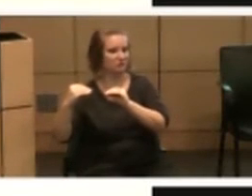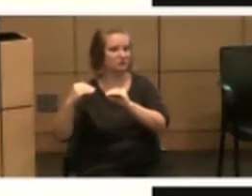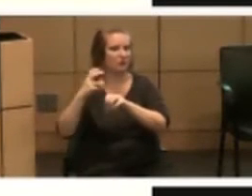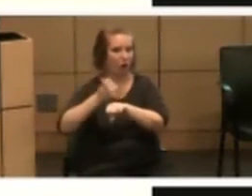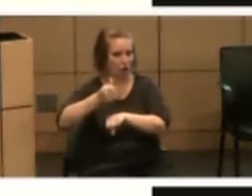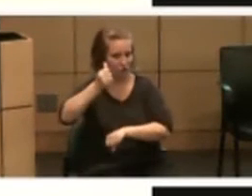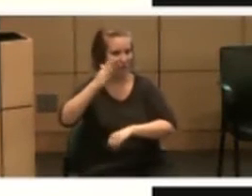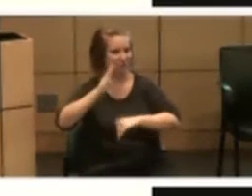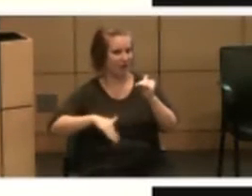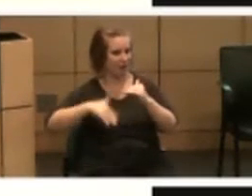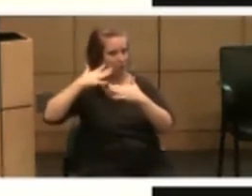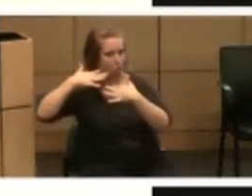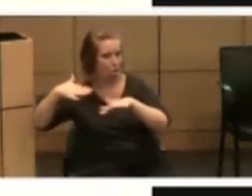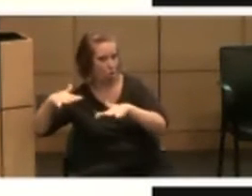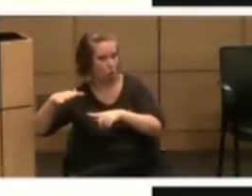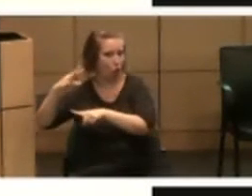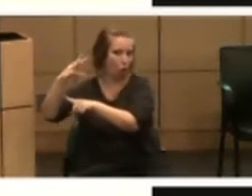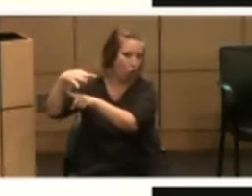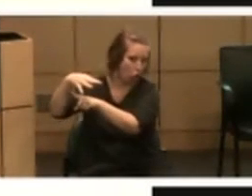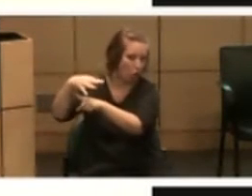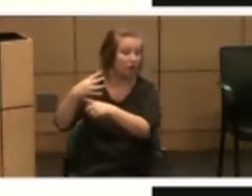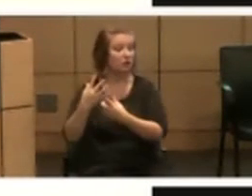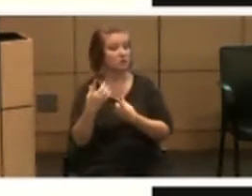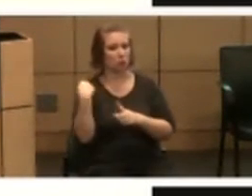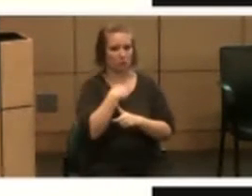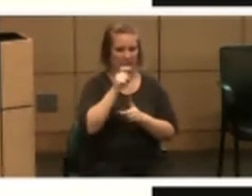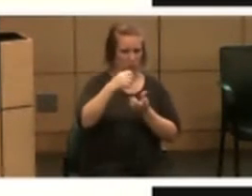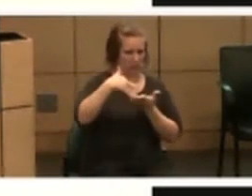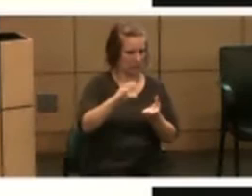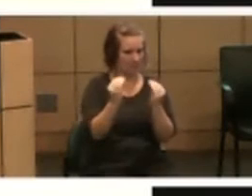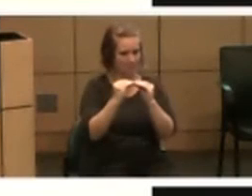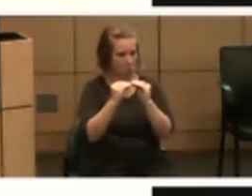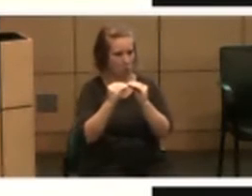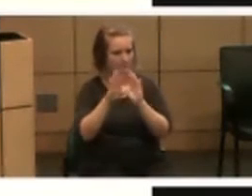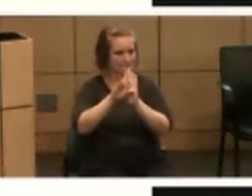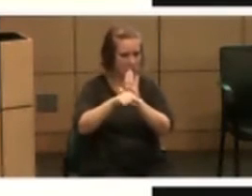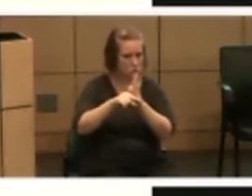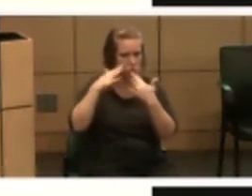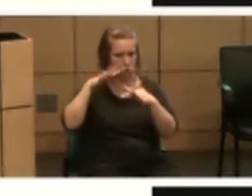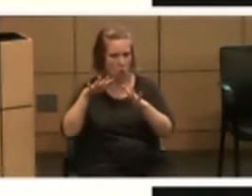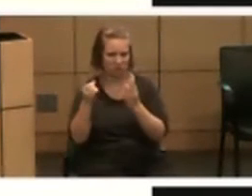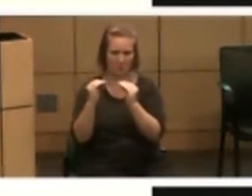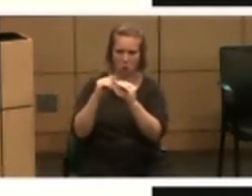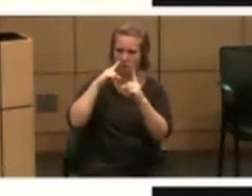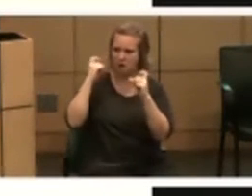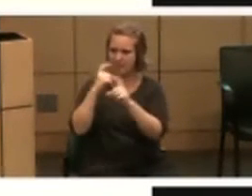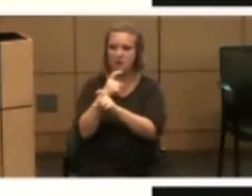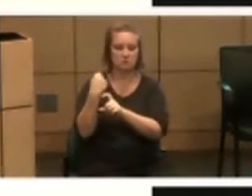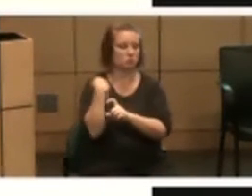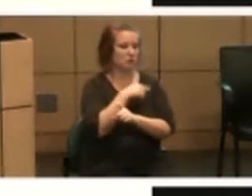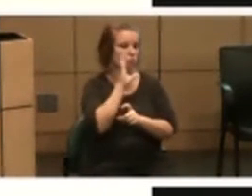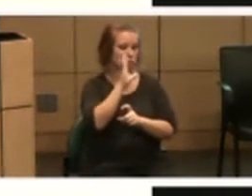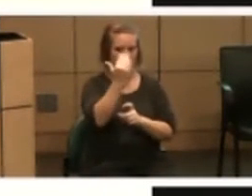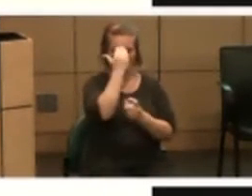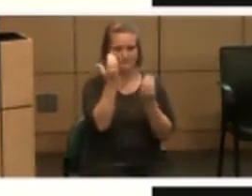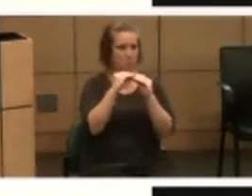about hearing in complex backgrounds and how these effects mature, I think we'd be in a really nice position to address some of those